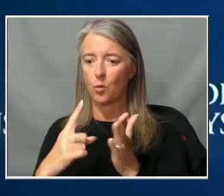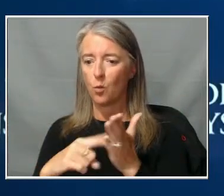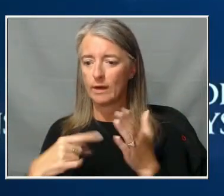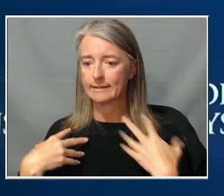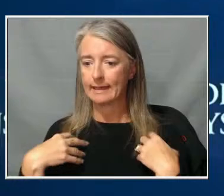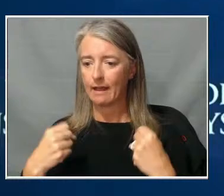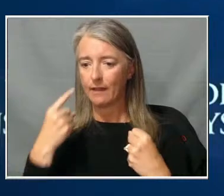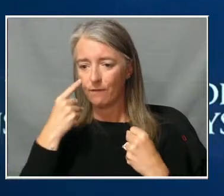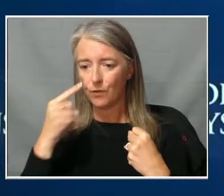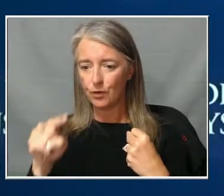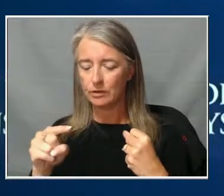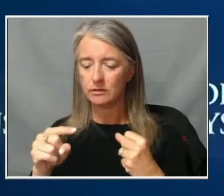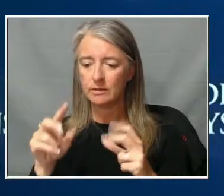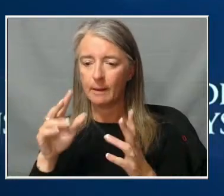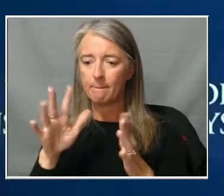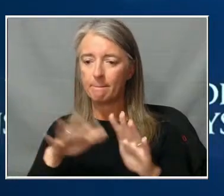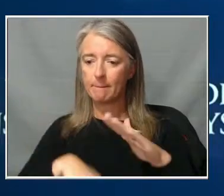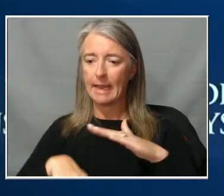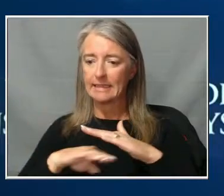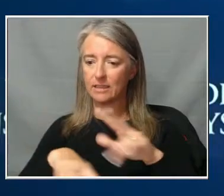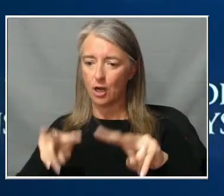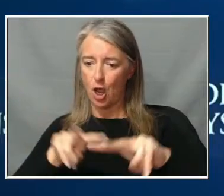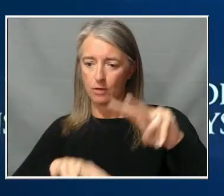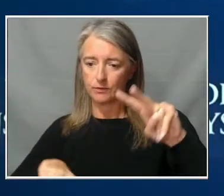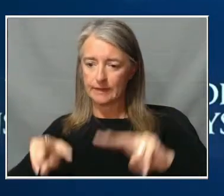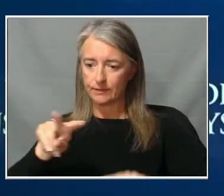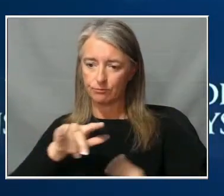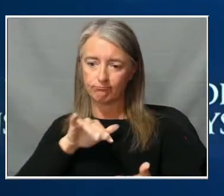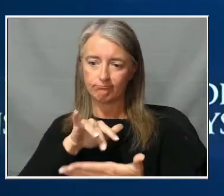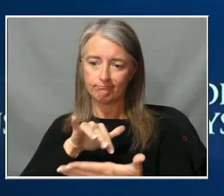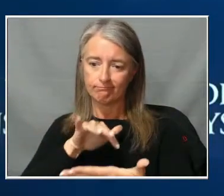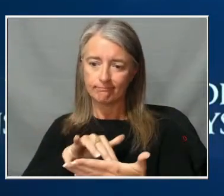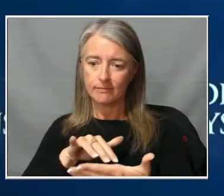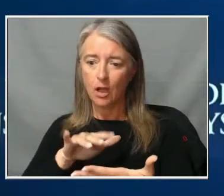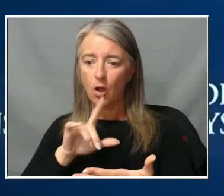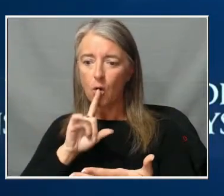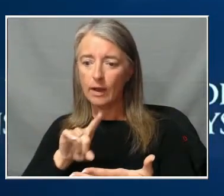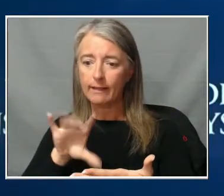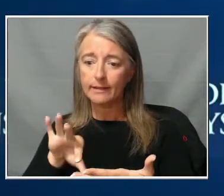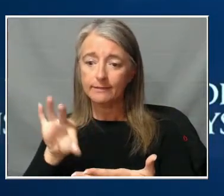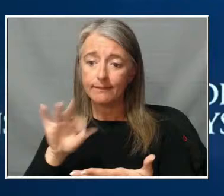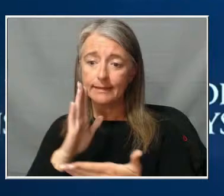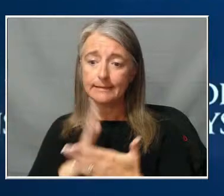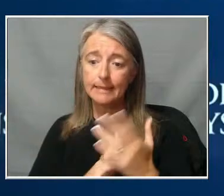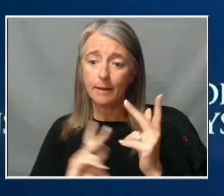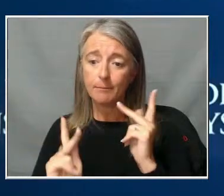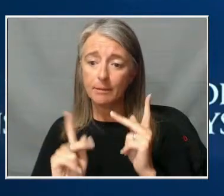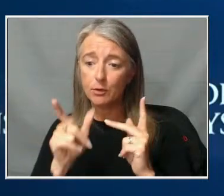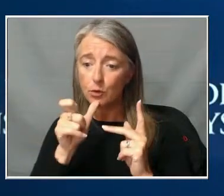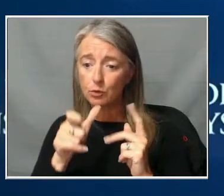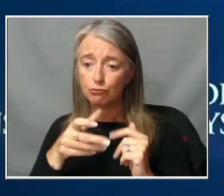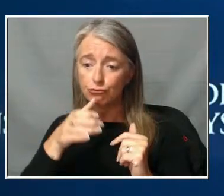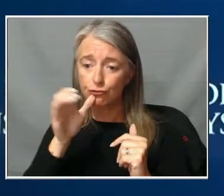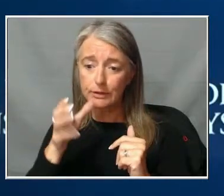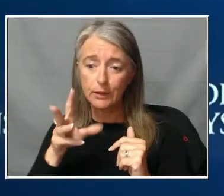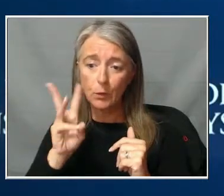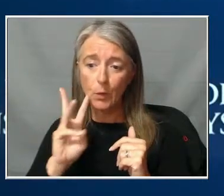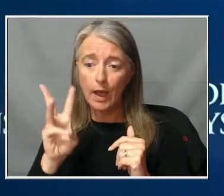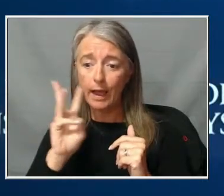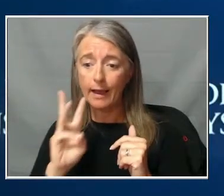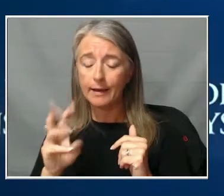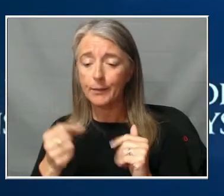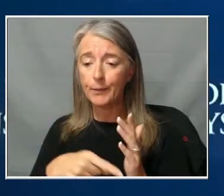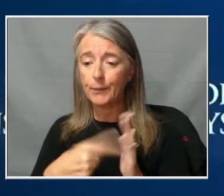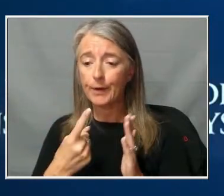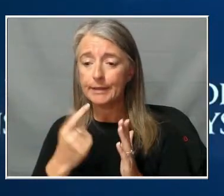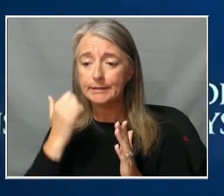on observational studies. Like we just say, gee, let's find some people who drink wine once a day, and gee, they tend to be